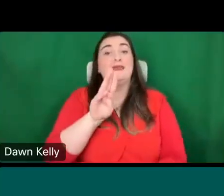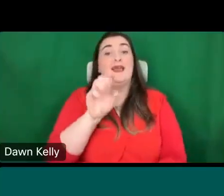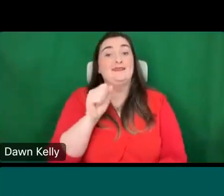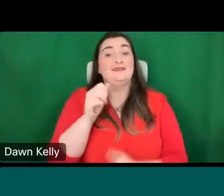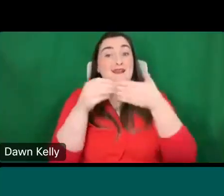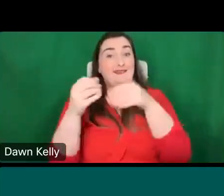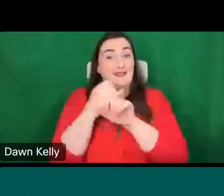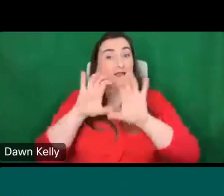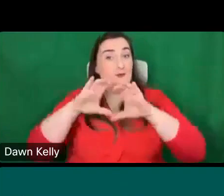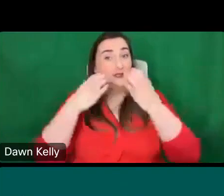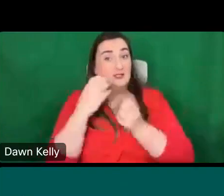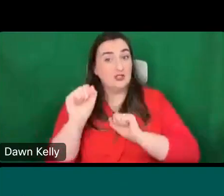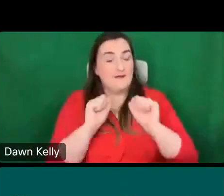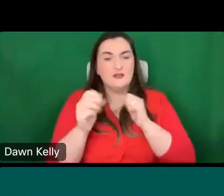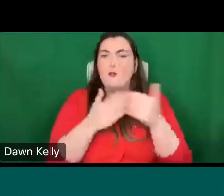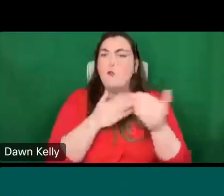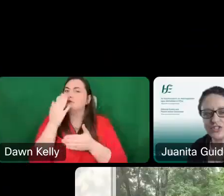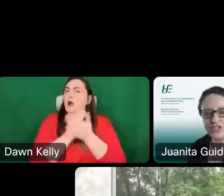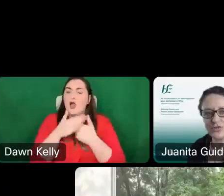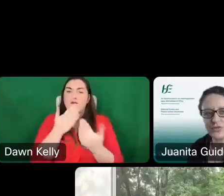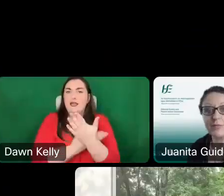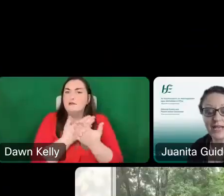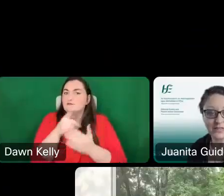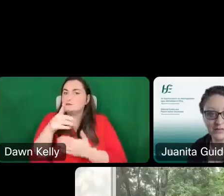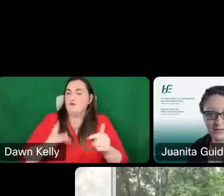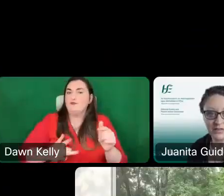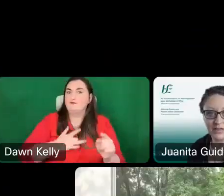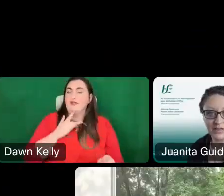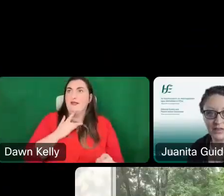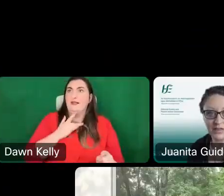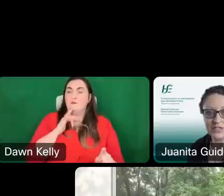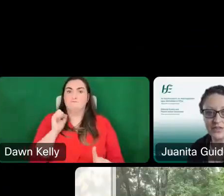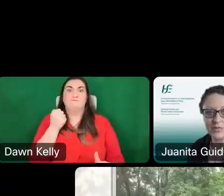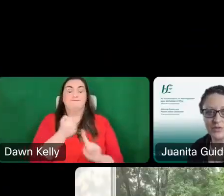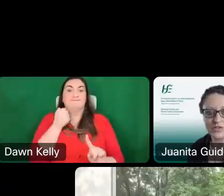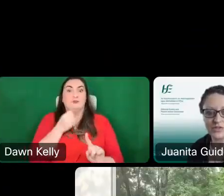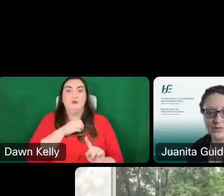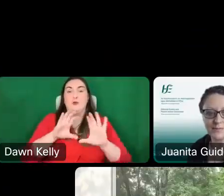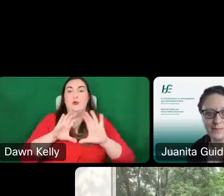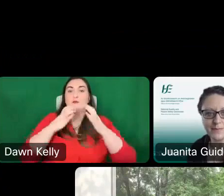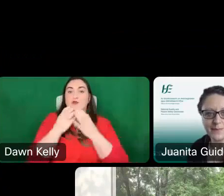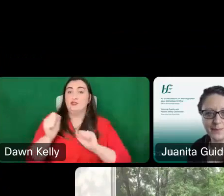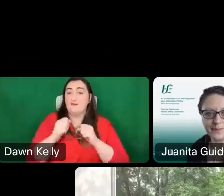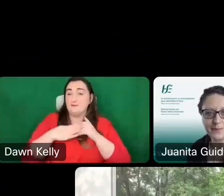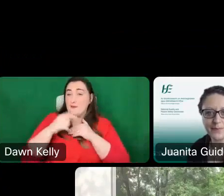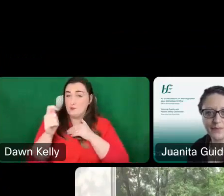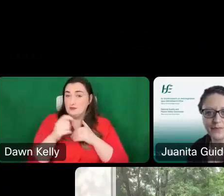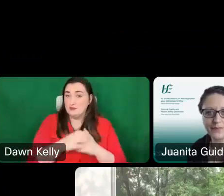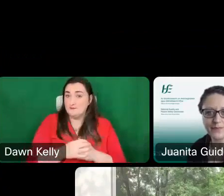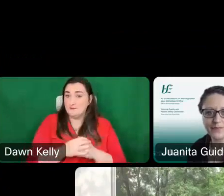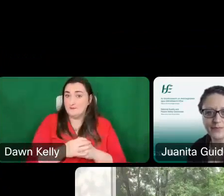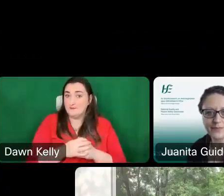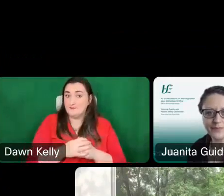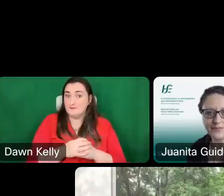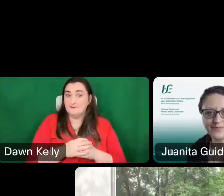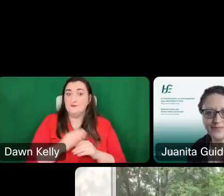services. What parts of the legislation do you feel will impact the community services the most? Díomh